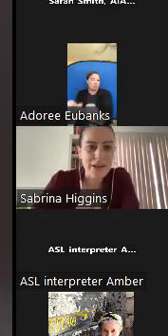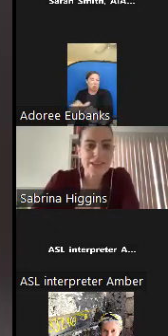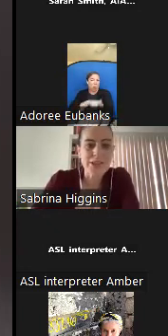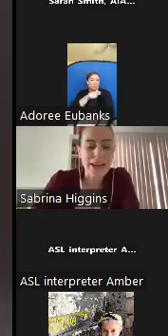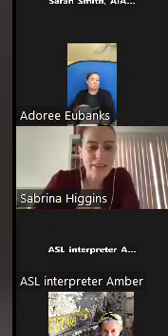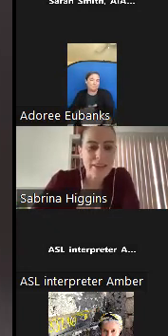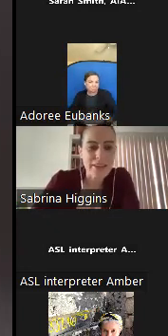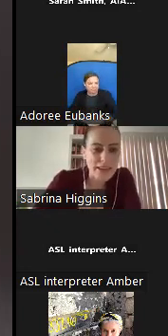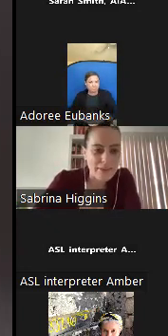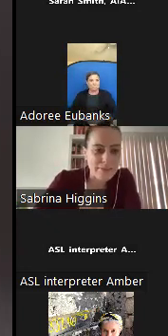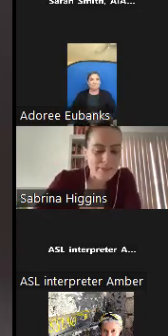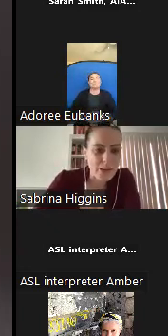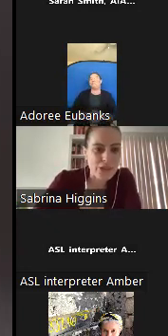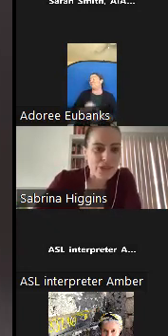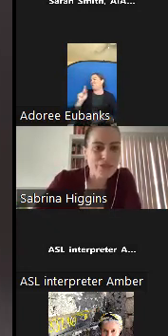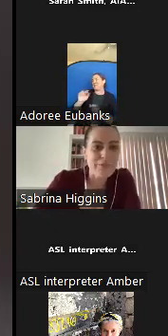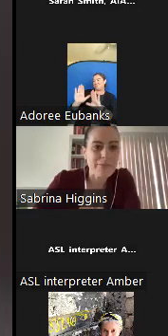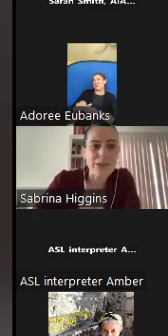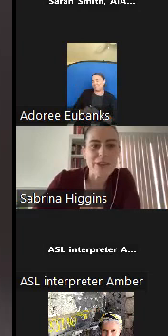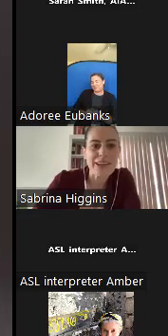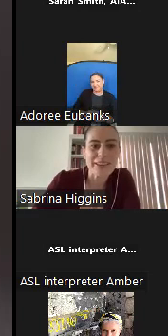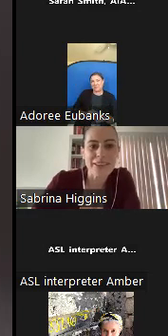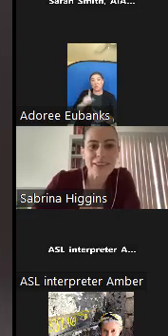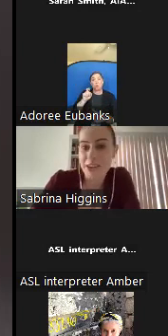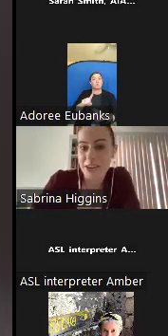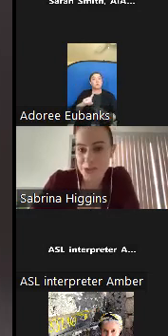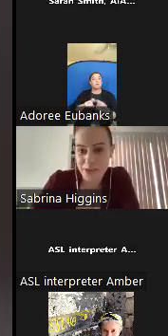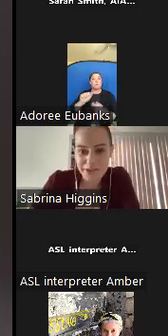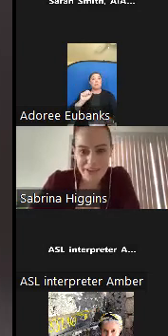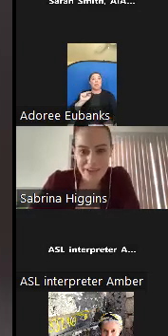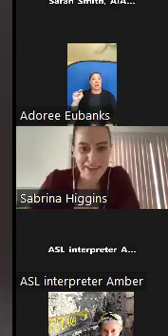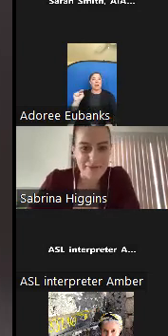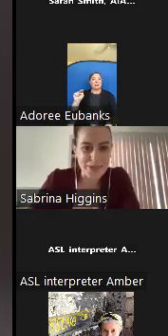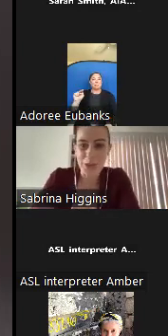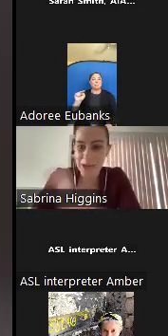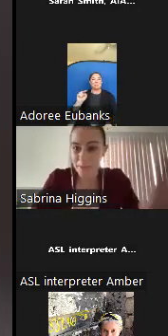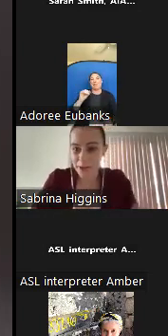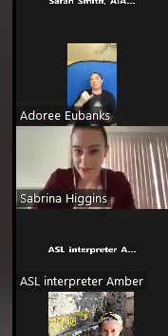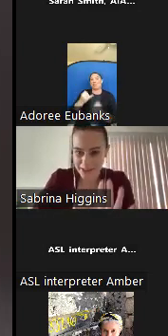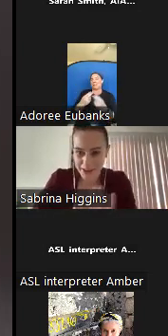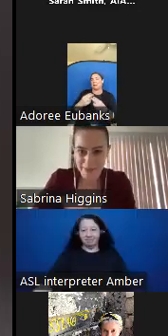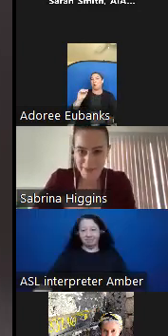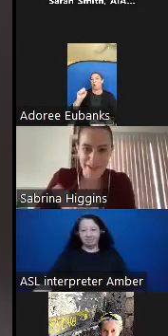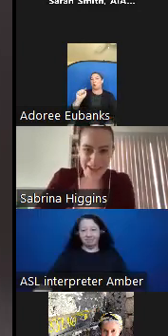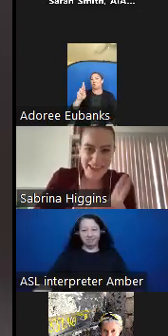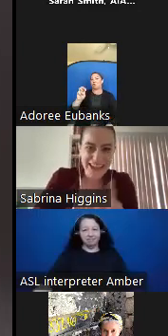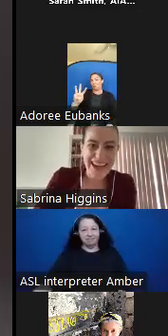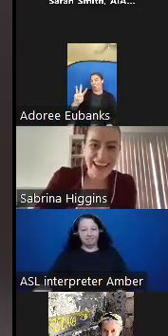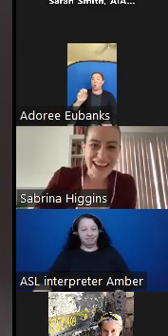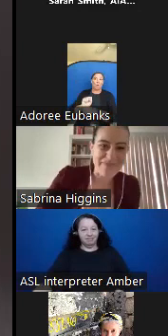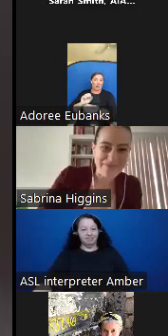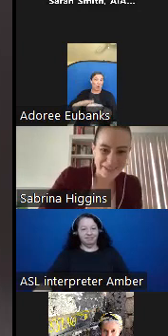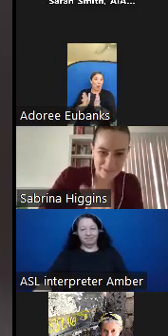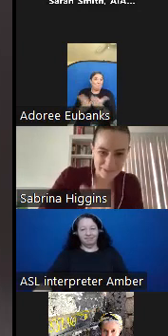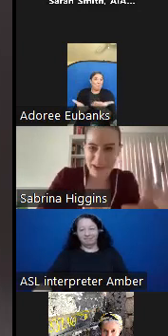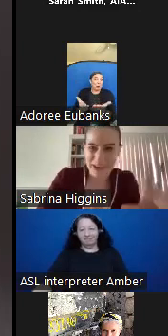Great. Okay, so I have a question from Anna-Olga Kolaski-Ostro. So she's working on a book on the topic. So